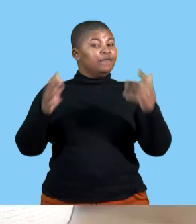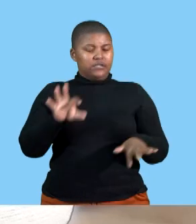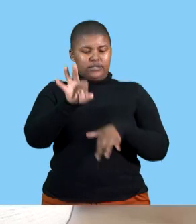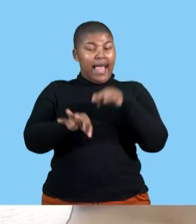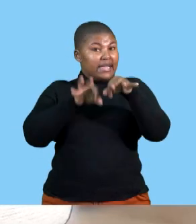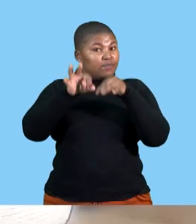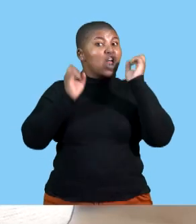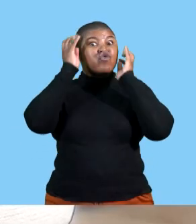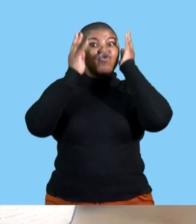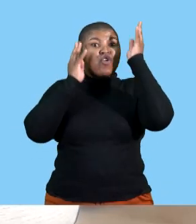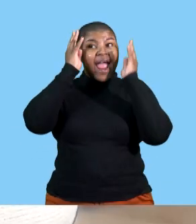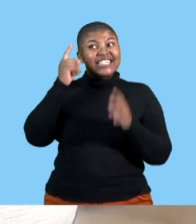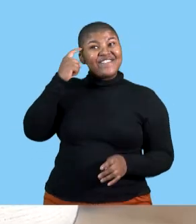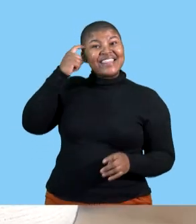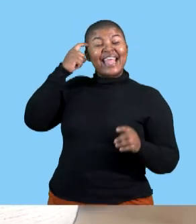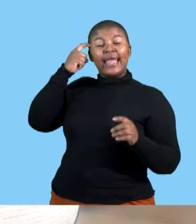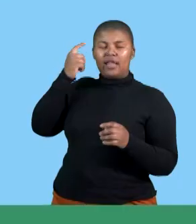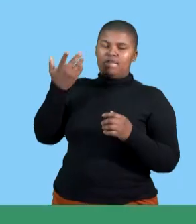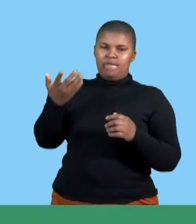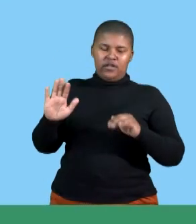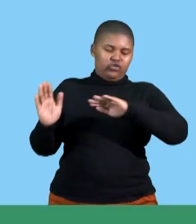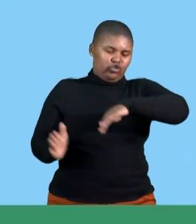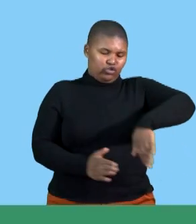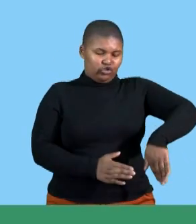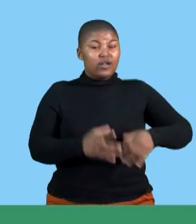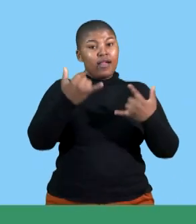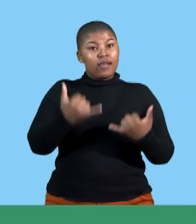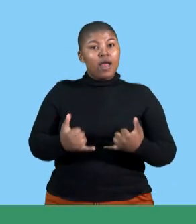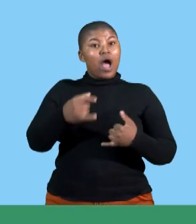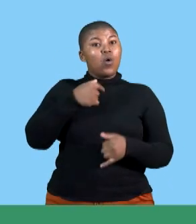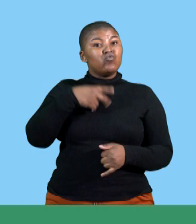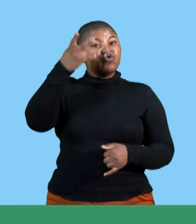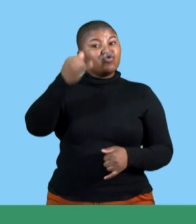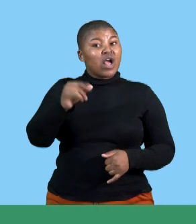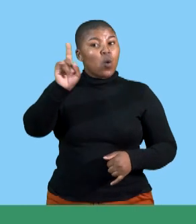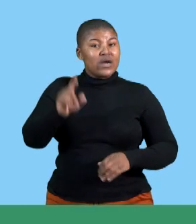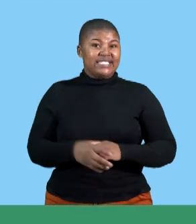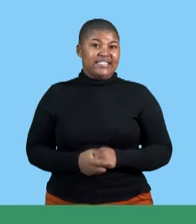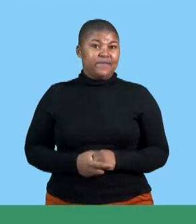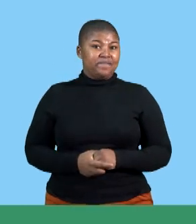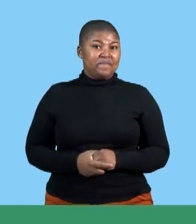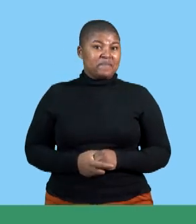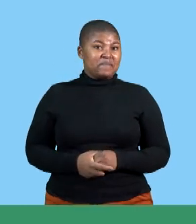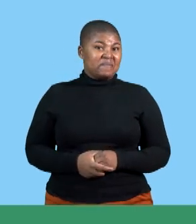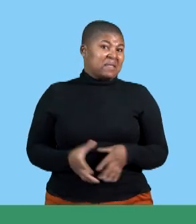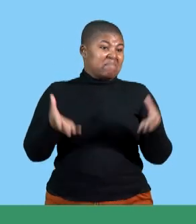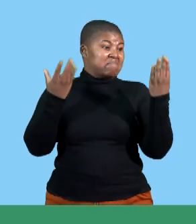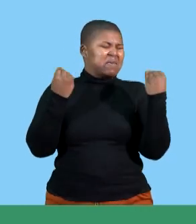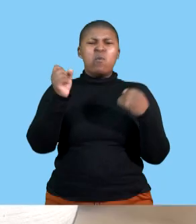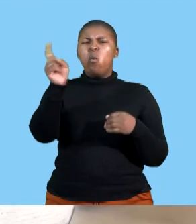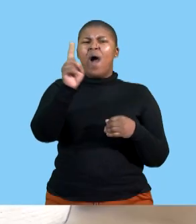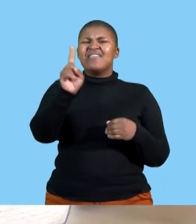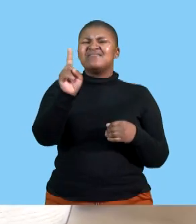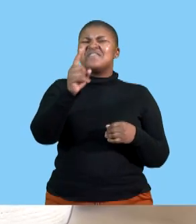creative thinking. We are moving on to what? The benefits of creative thinking in the workplace. What does that mean? These are the